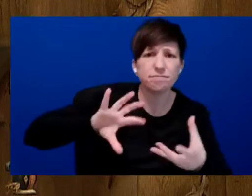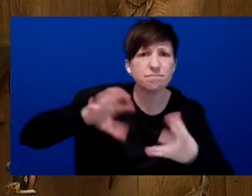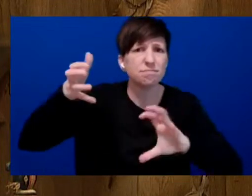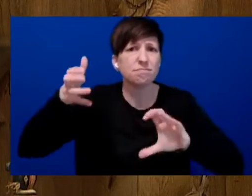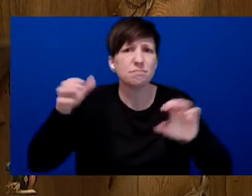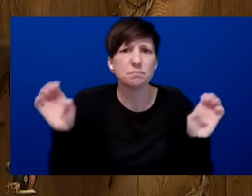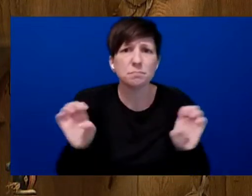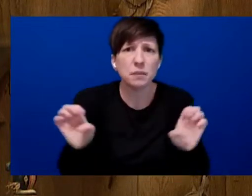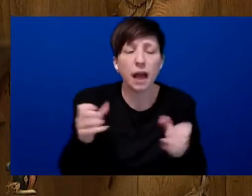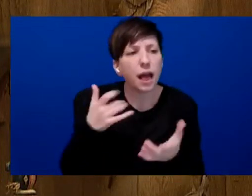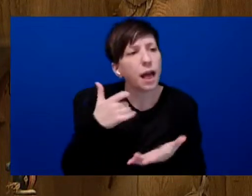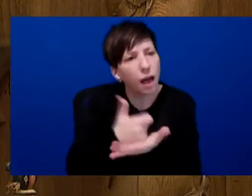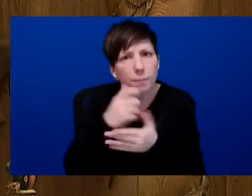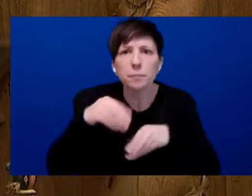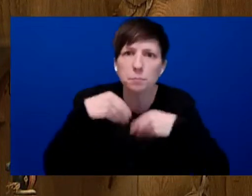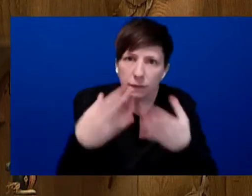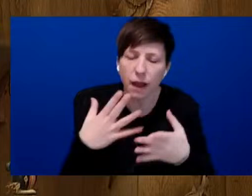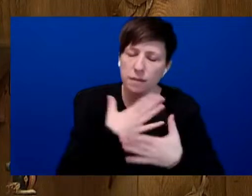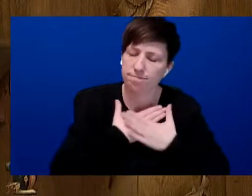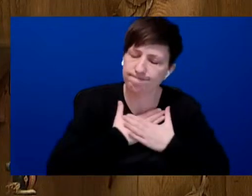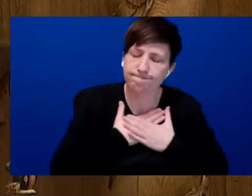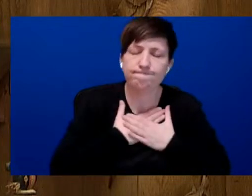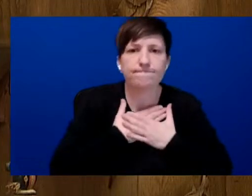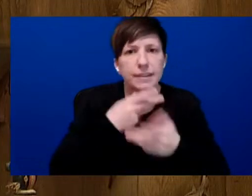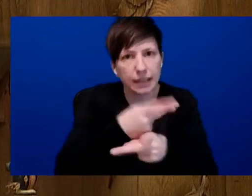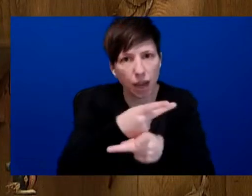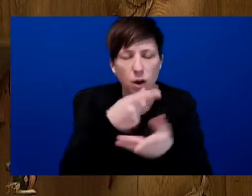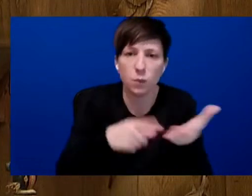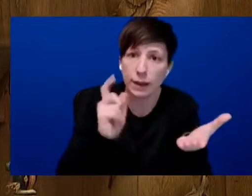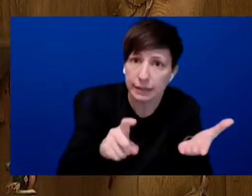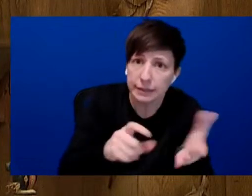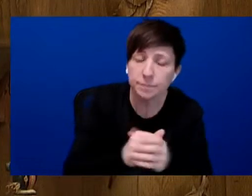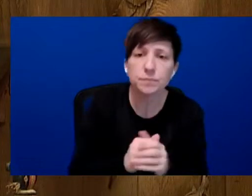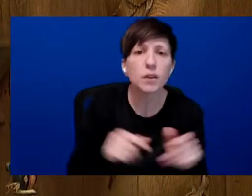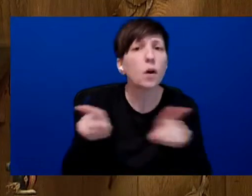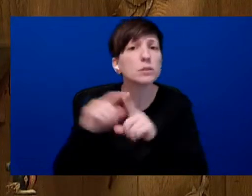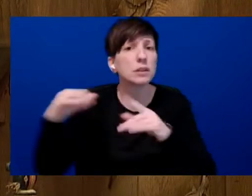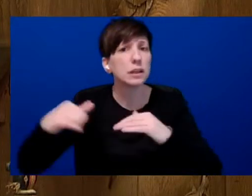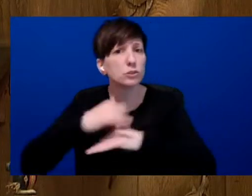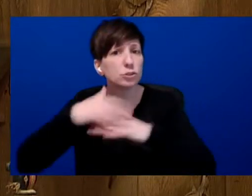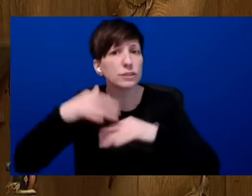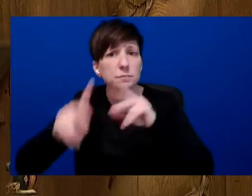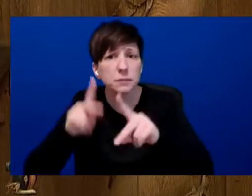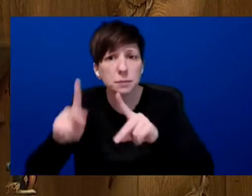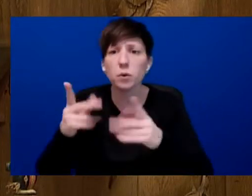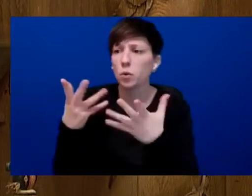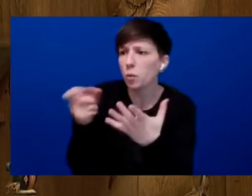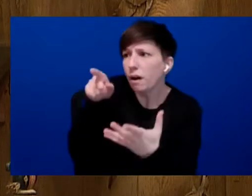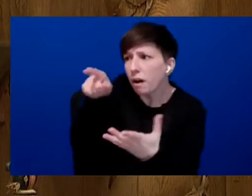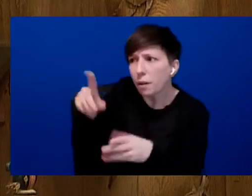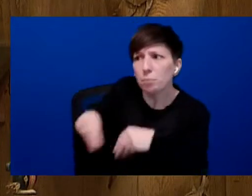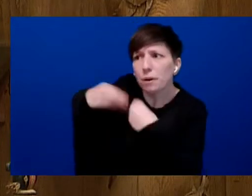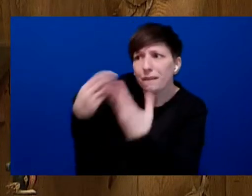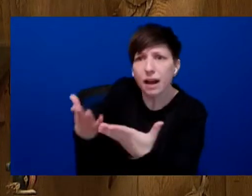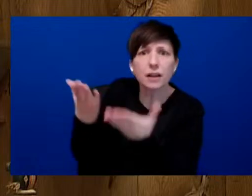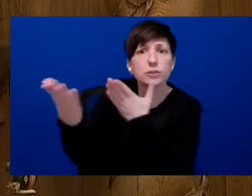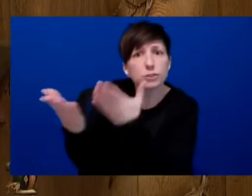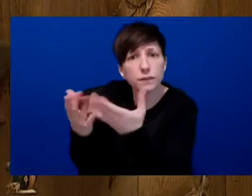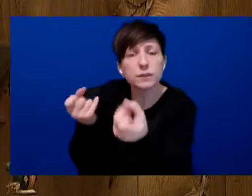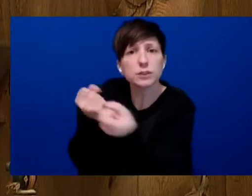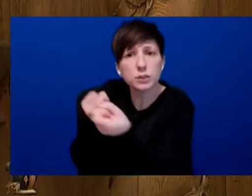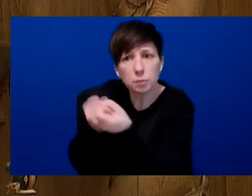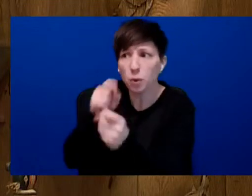it is helping more Indigenous people access culturally safe legal supports and services, with 5 new Indigenous Justice